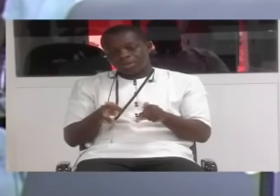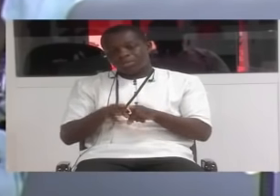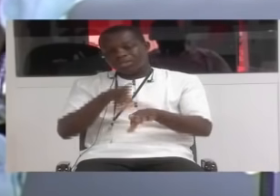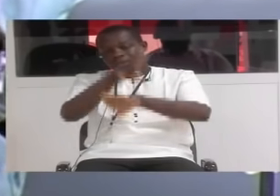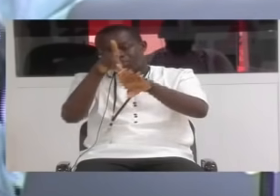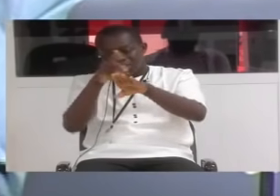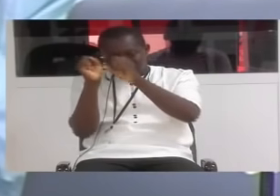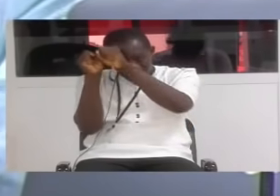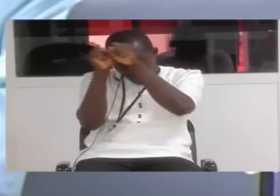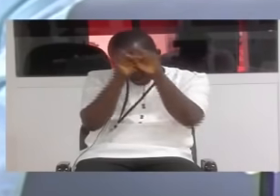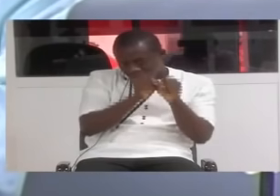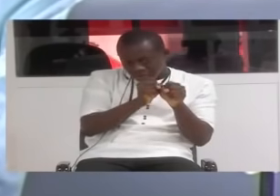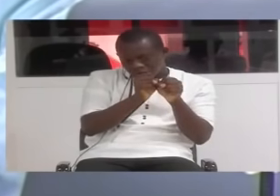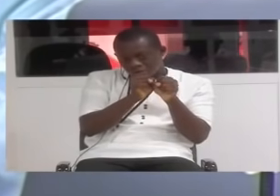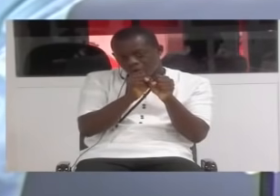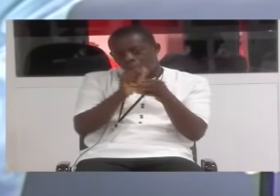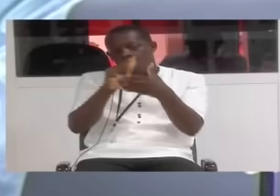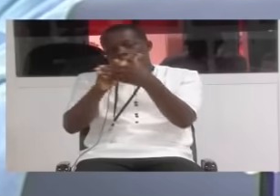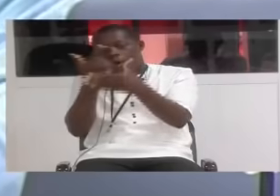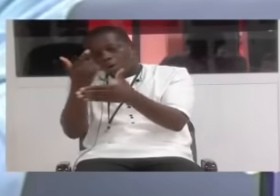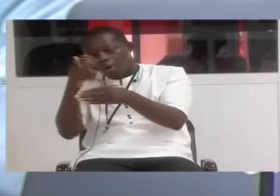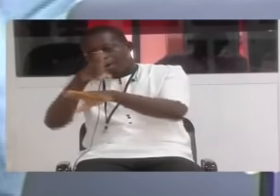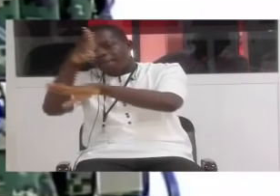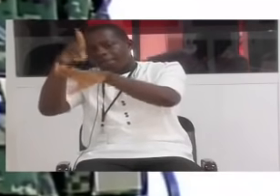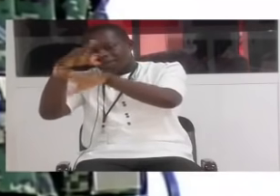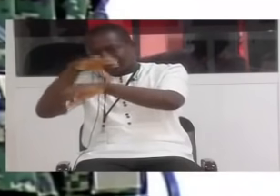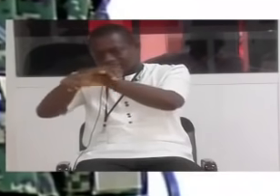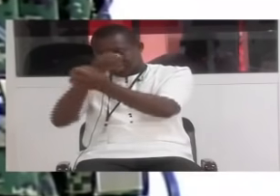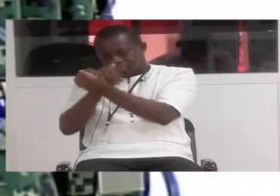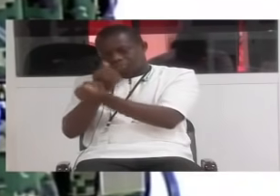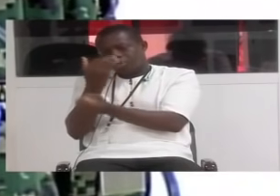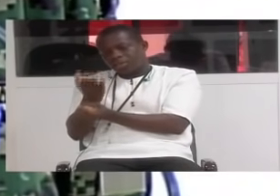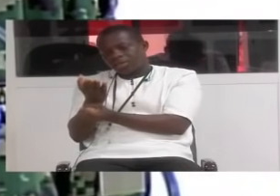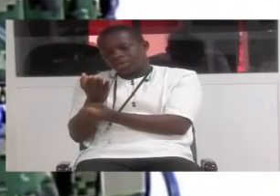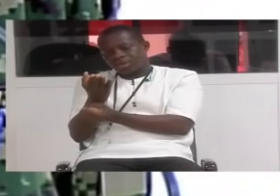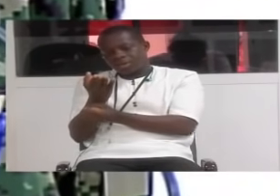in or a place where he was detained?